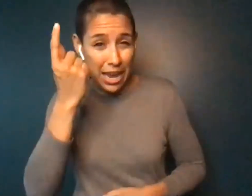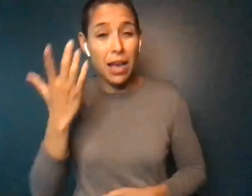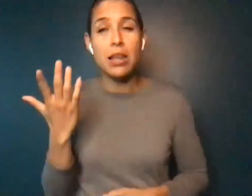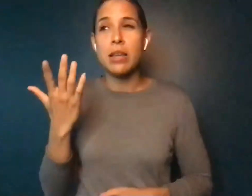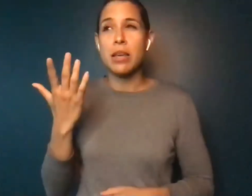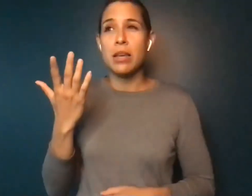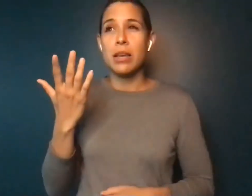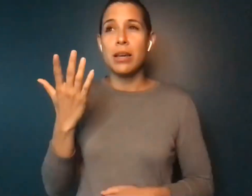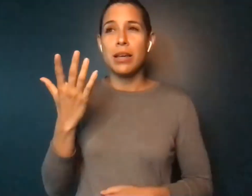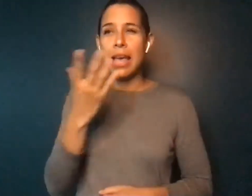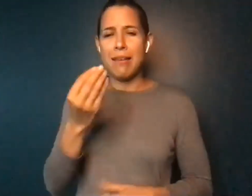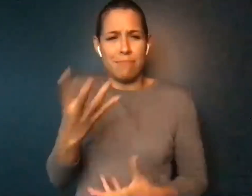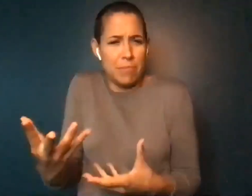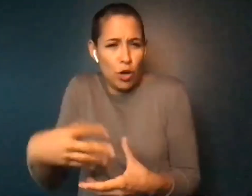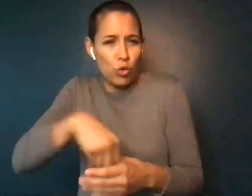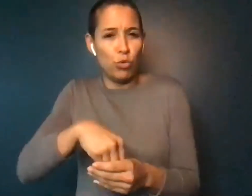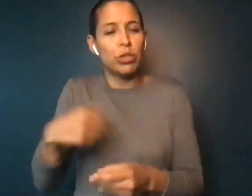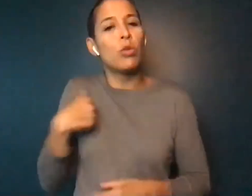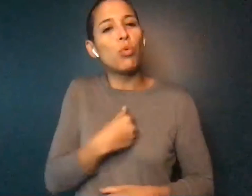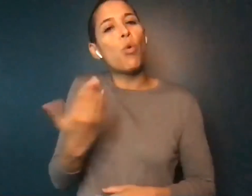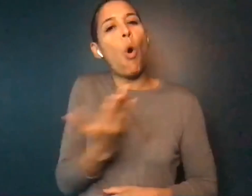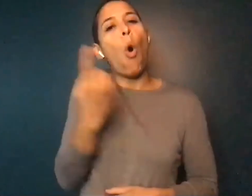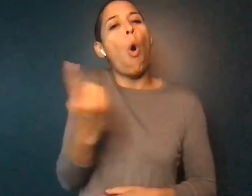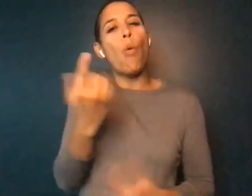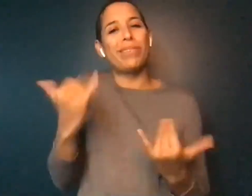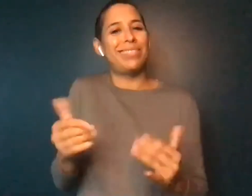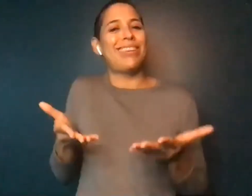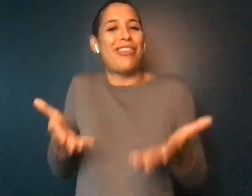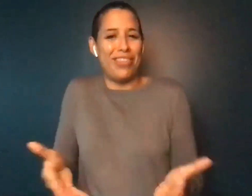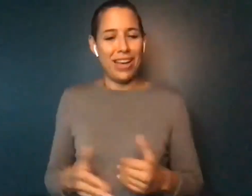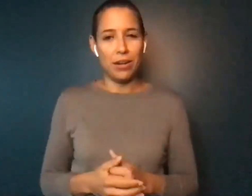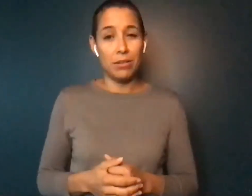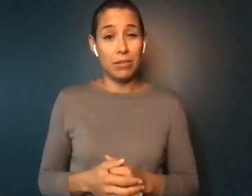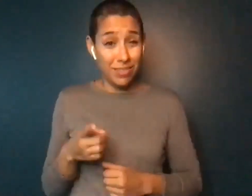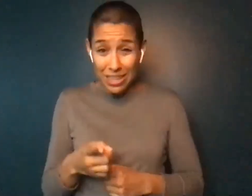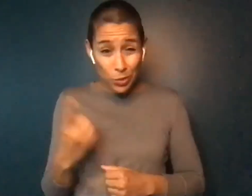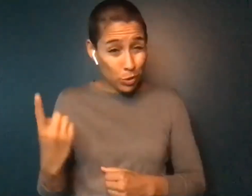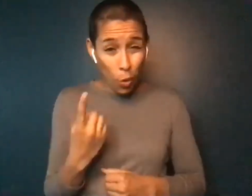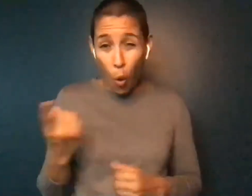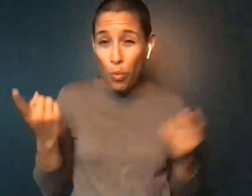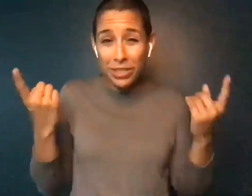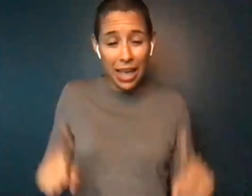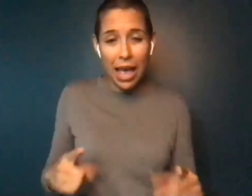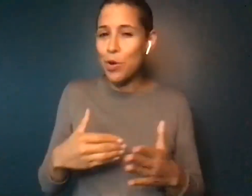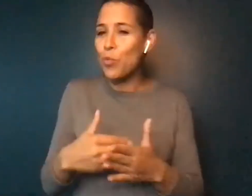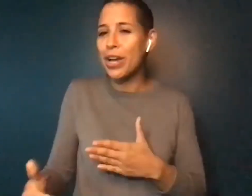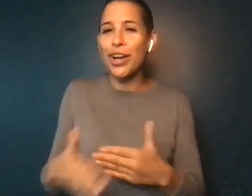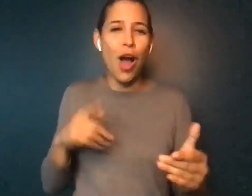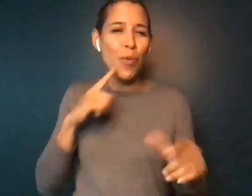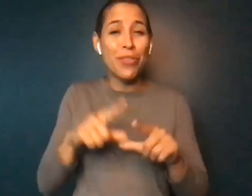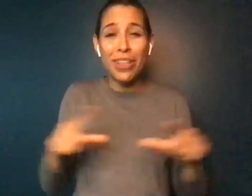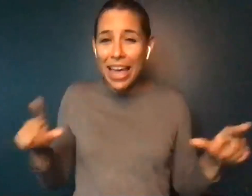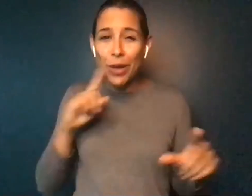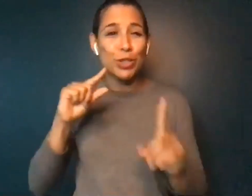occlusion, we were always there. So this was always happening, actually, regardless of the language or their terminology